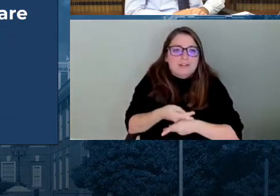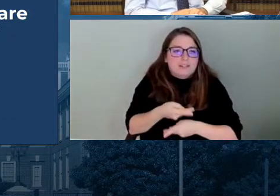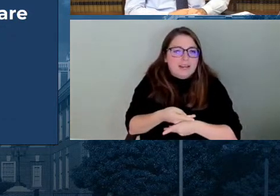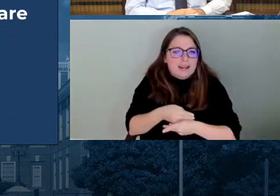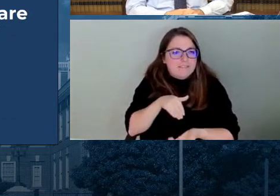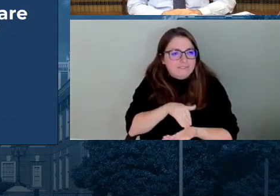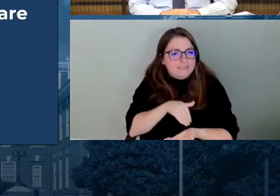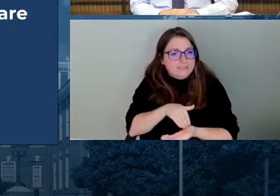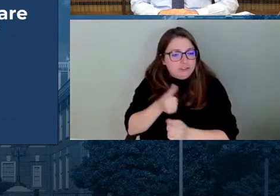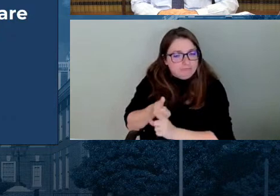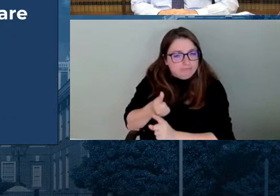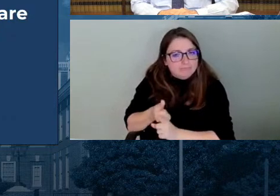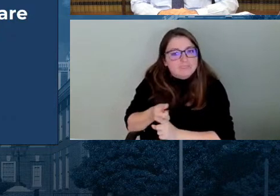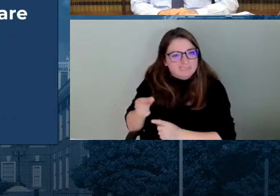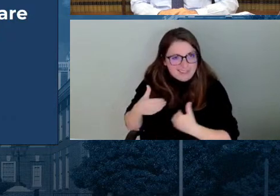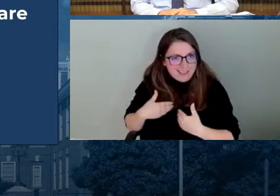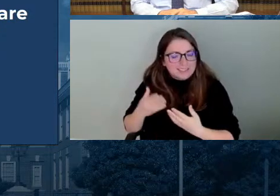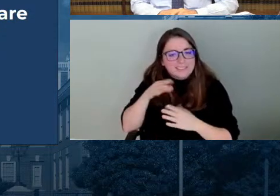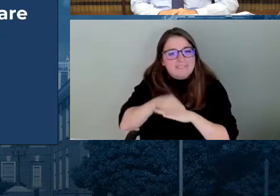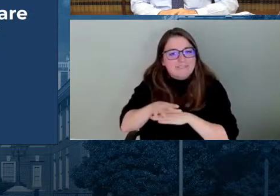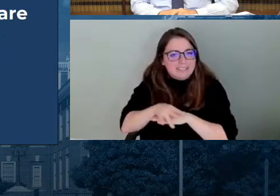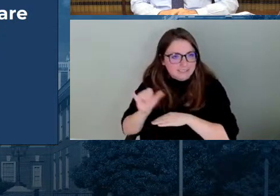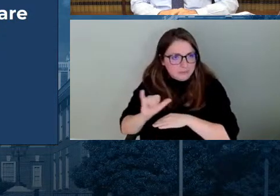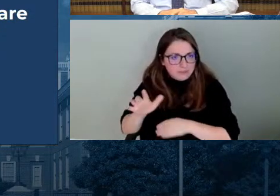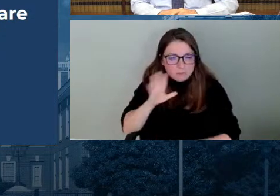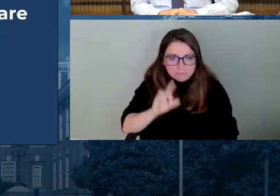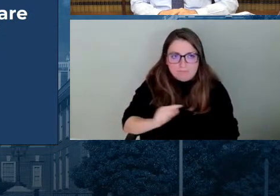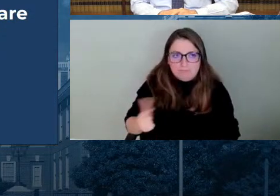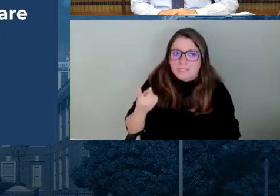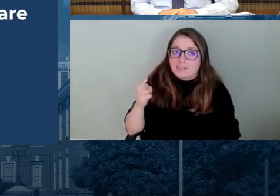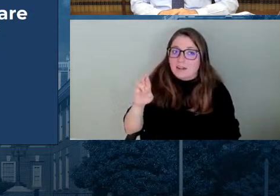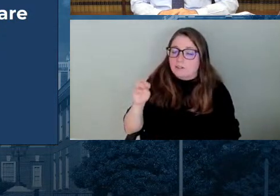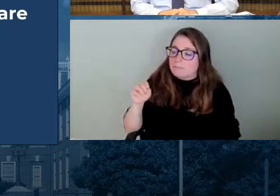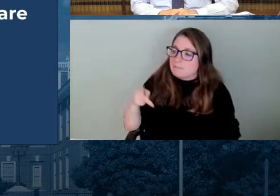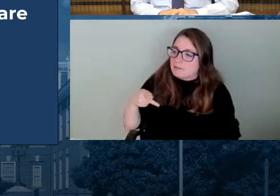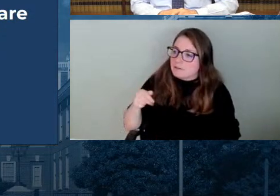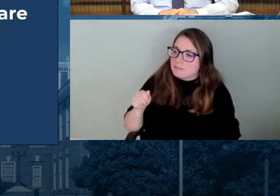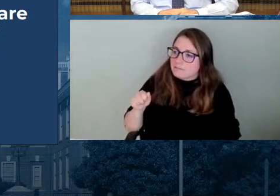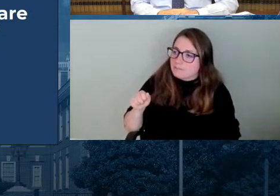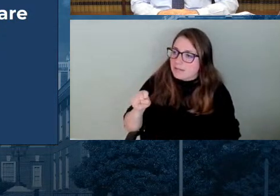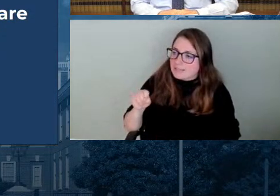as well. And I'm going to turn it over to Dr. Posse. Thank you, Dr. Posse, for